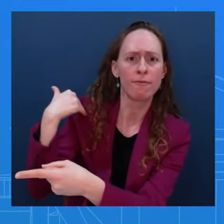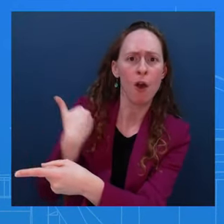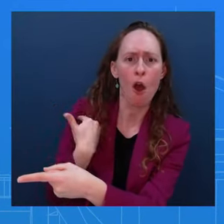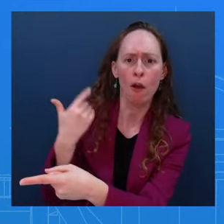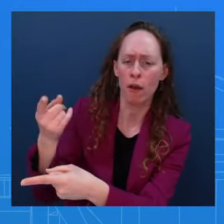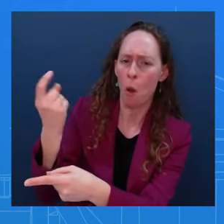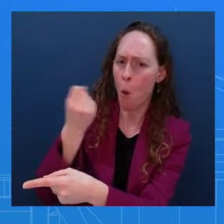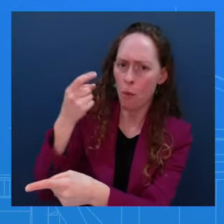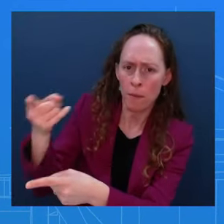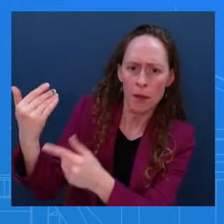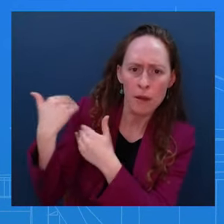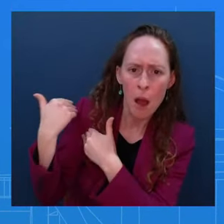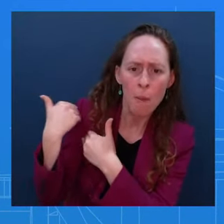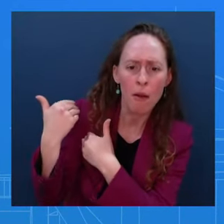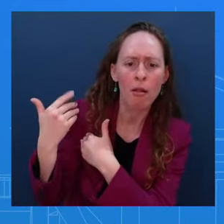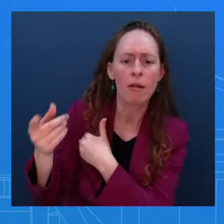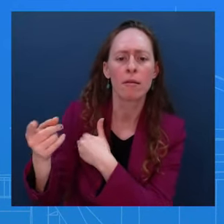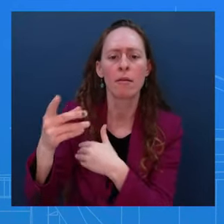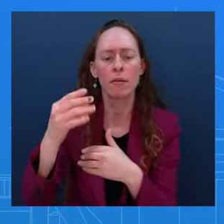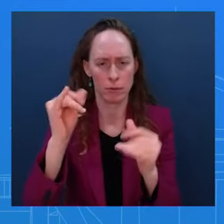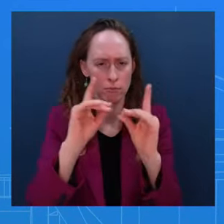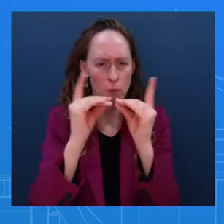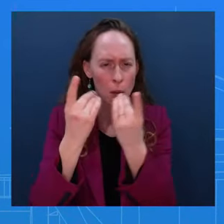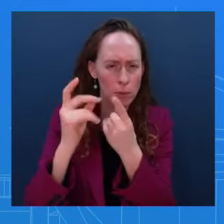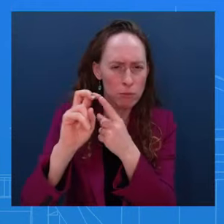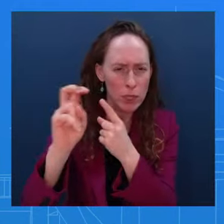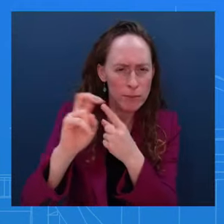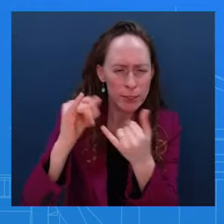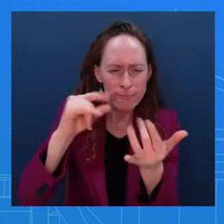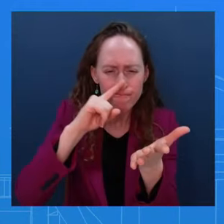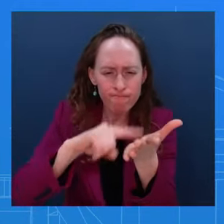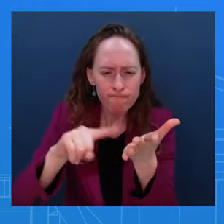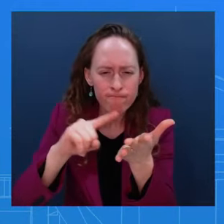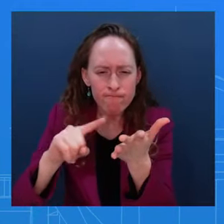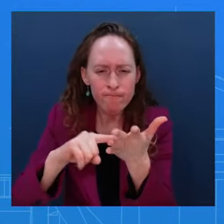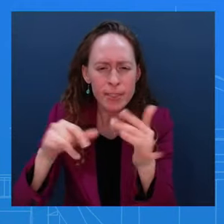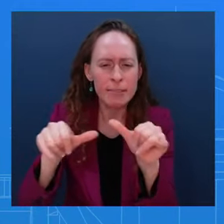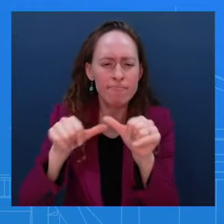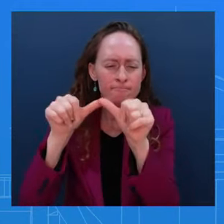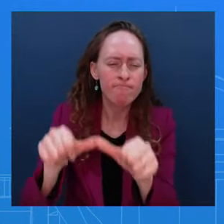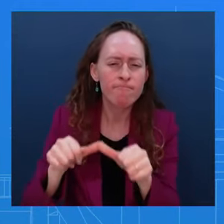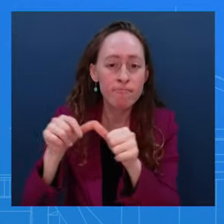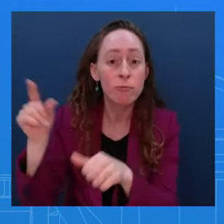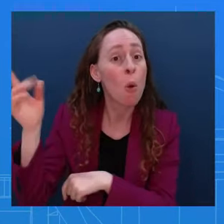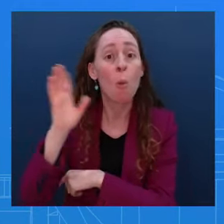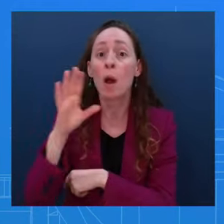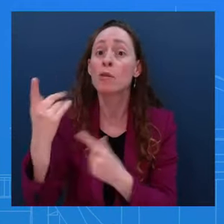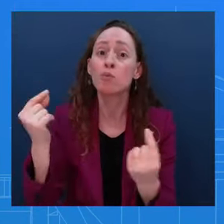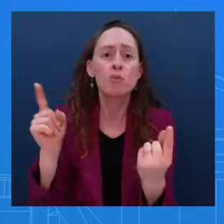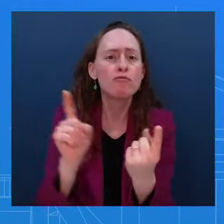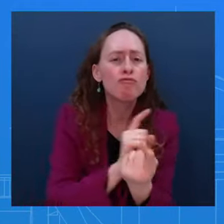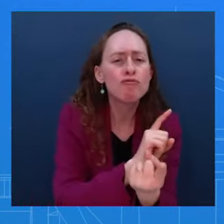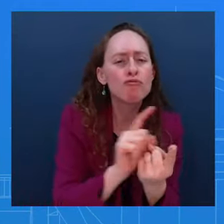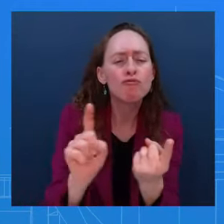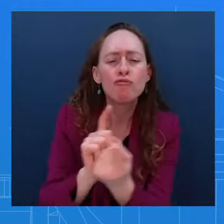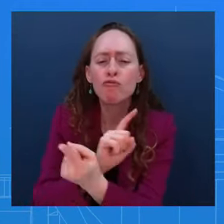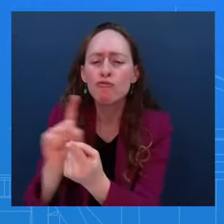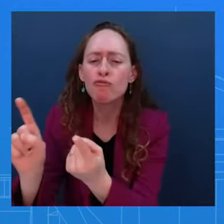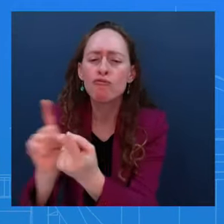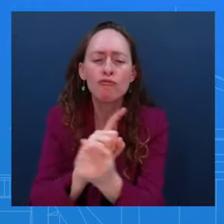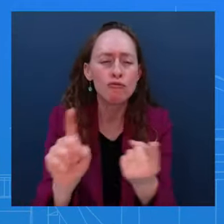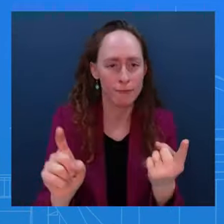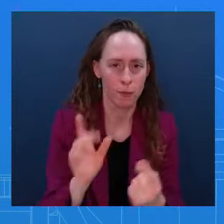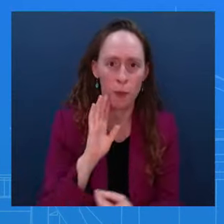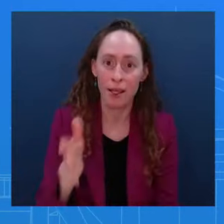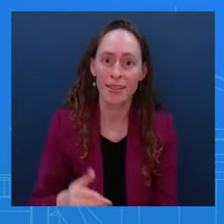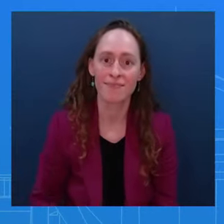continues to do that, and he will be on the ground, and he will hear directly from the community. Get on, Jerry. Karine, so I just wanted to follow